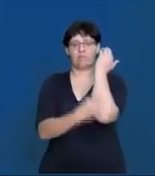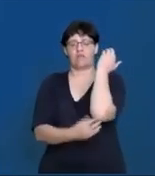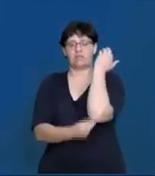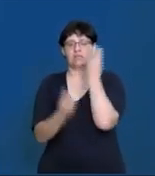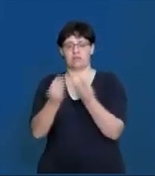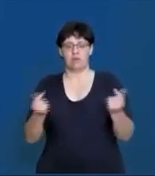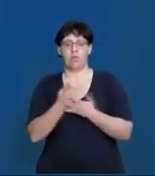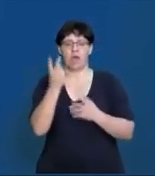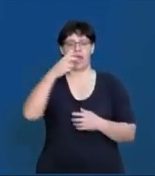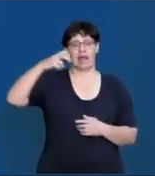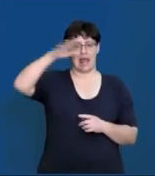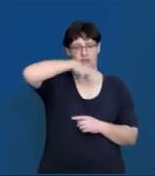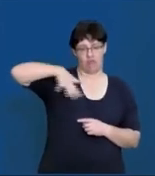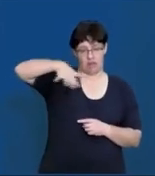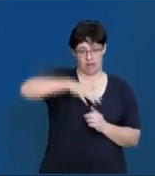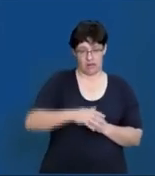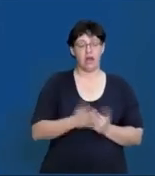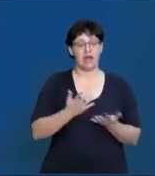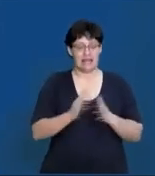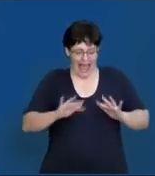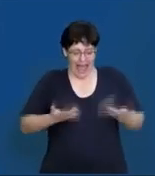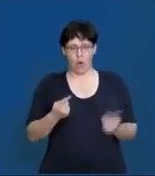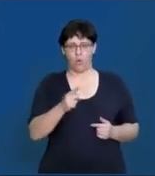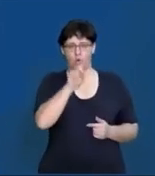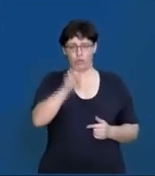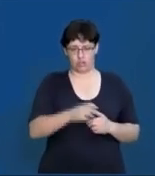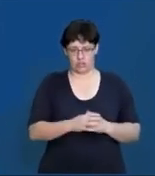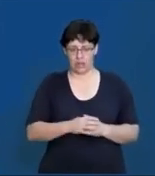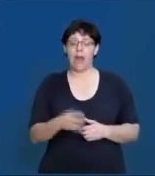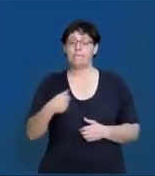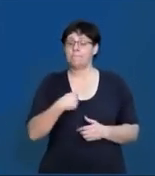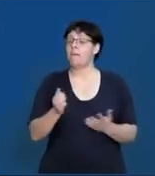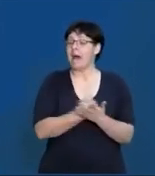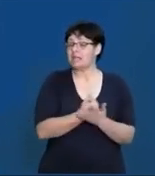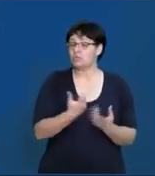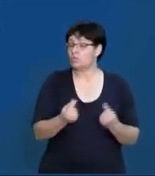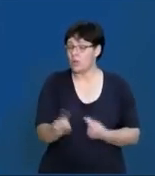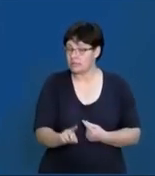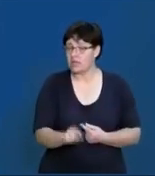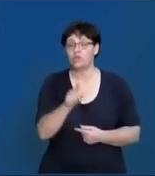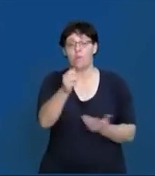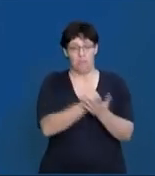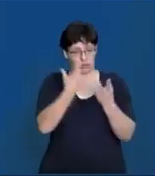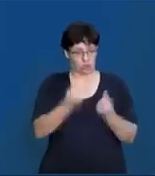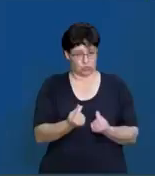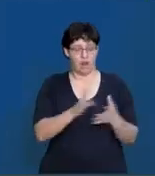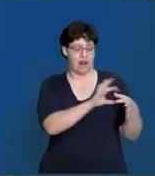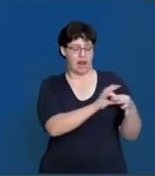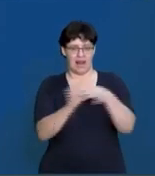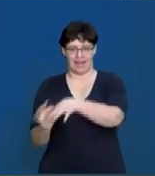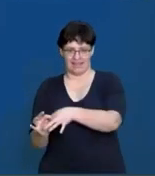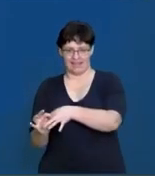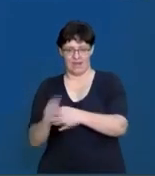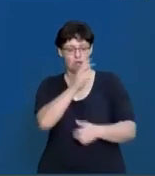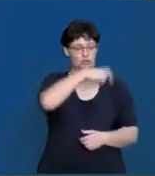alleviate poverty in rural areas? It's a how question. So what you are required to do as a learner there, you are